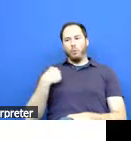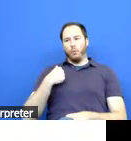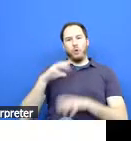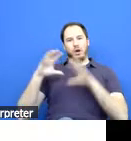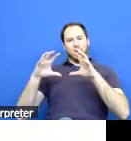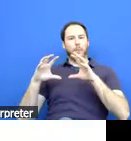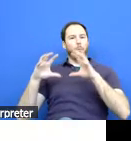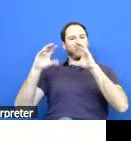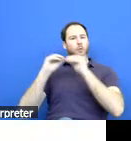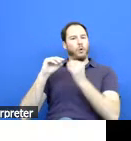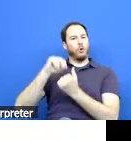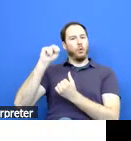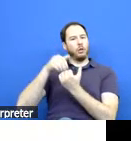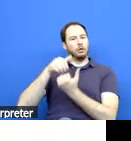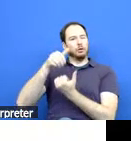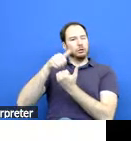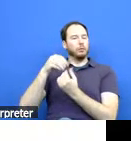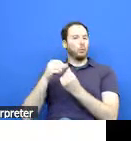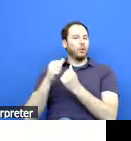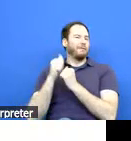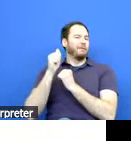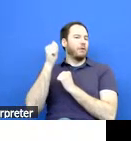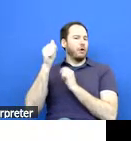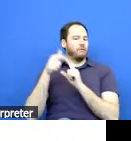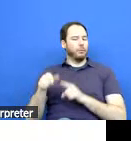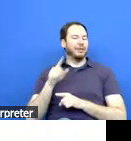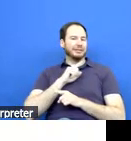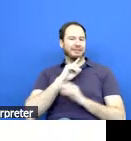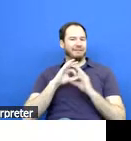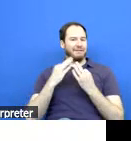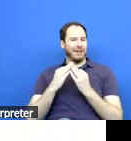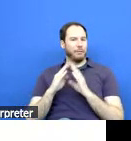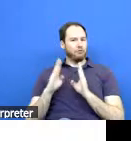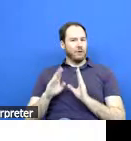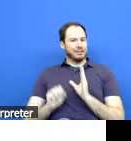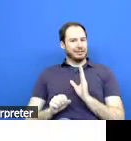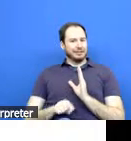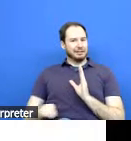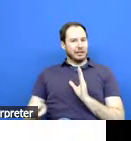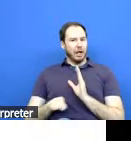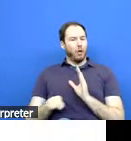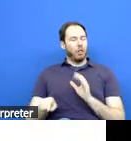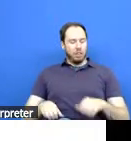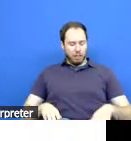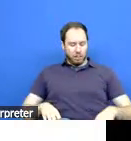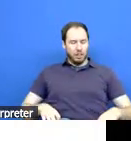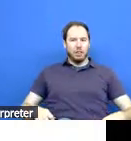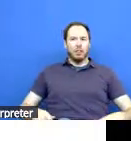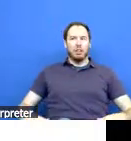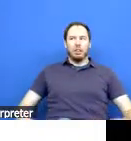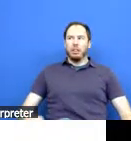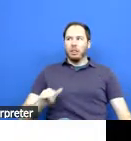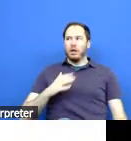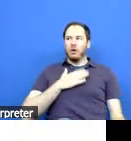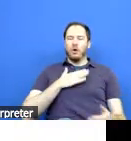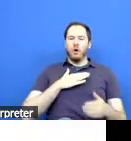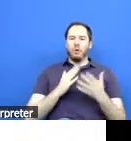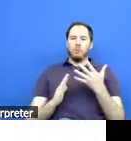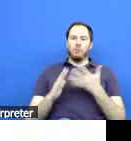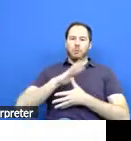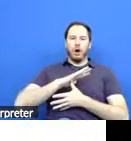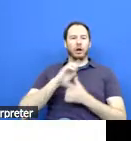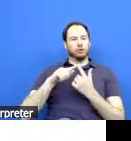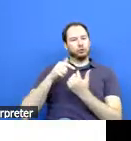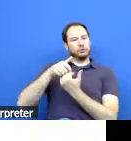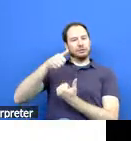Obviously getting those off of the road, kind of farther away from the single-family residence to the south, was a priority just to get that separation and